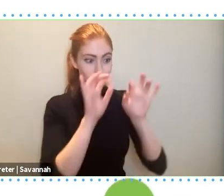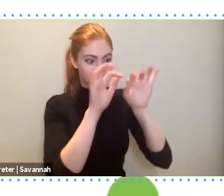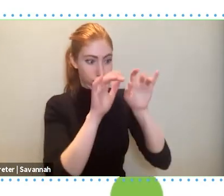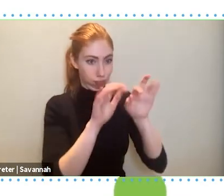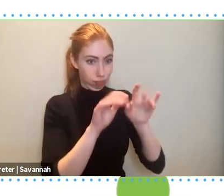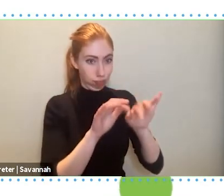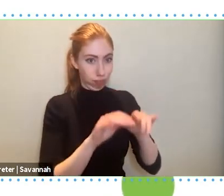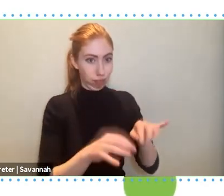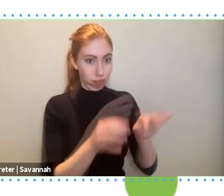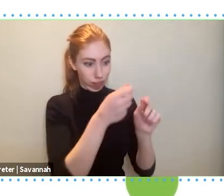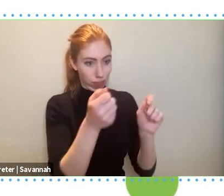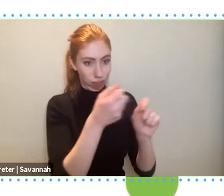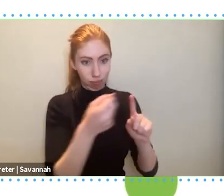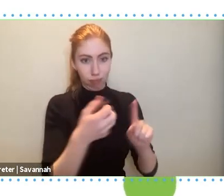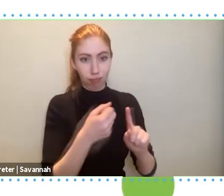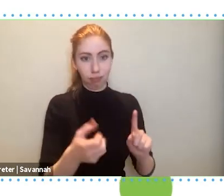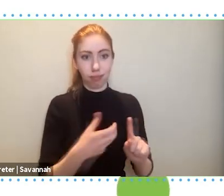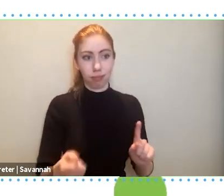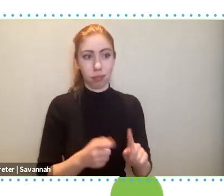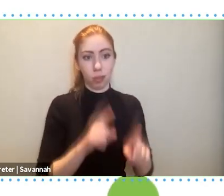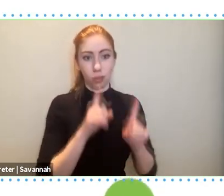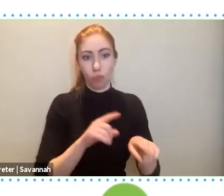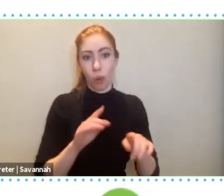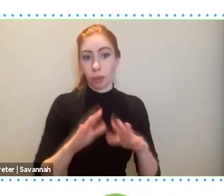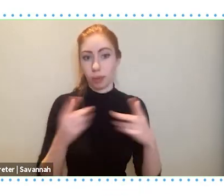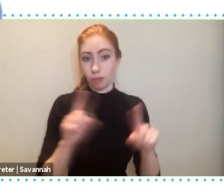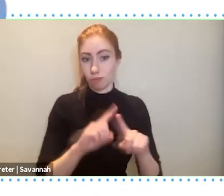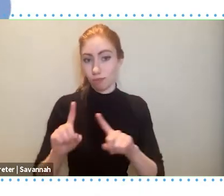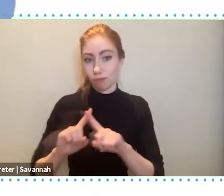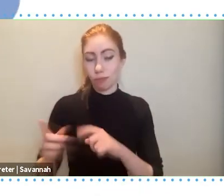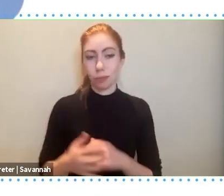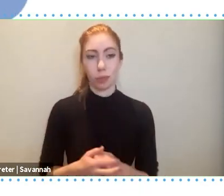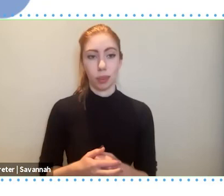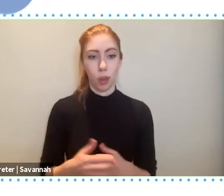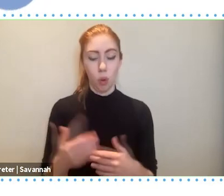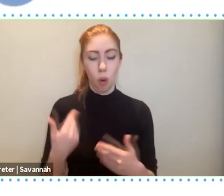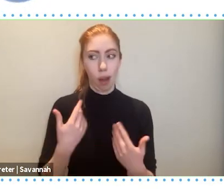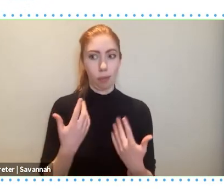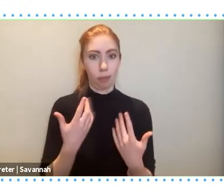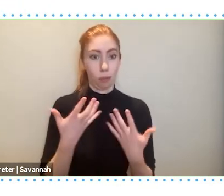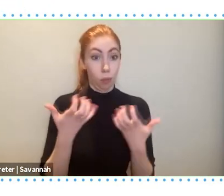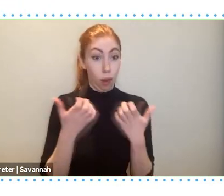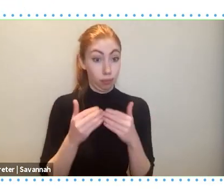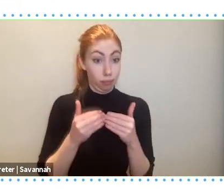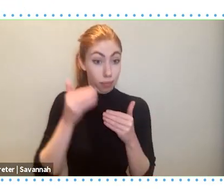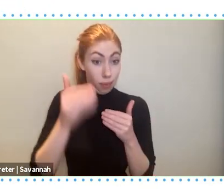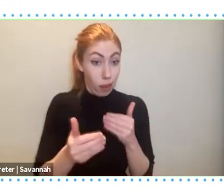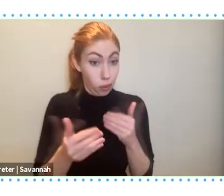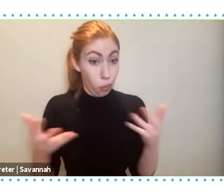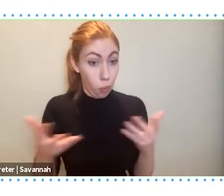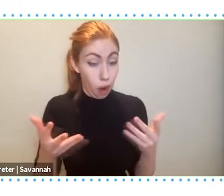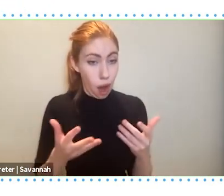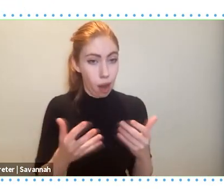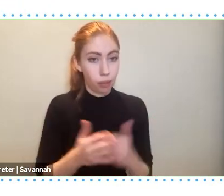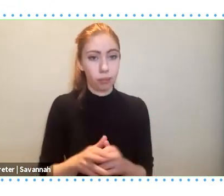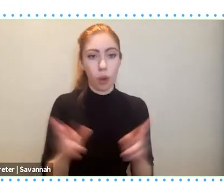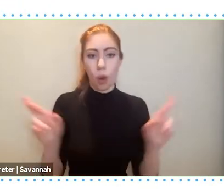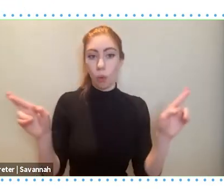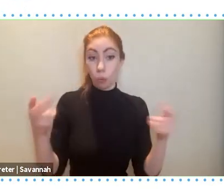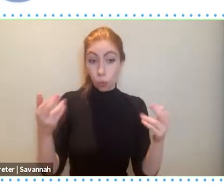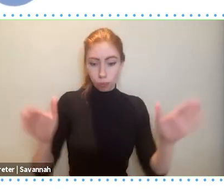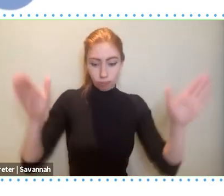them because of the nature of this conversation. But I'm like, that's what I'm craving next is like, let's all get together in a room with masks on